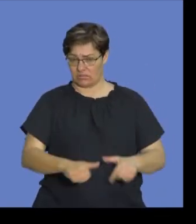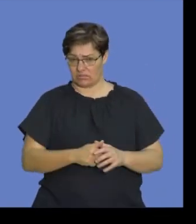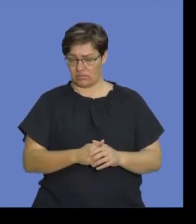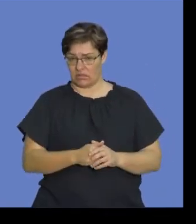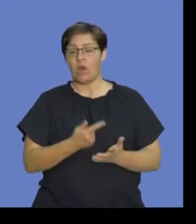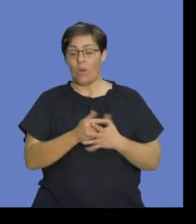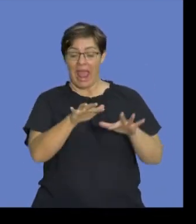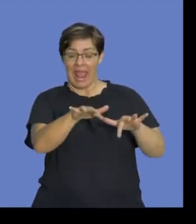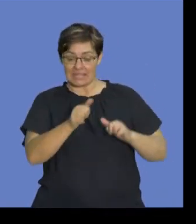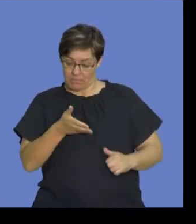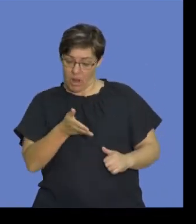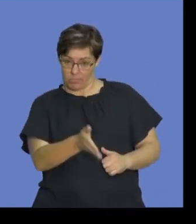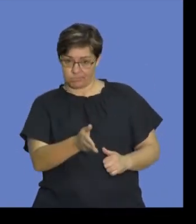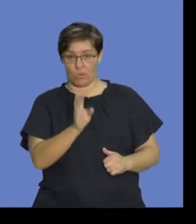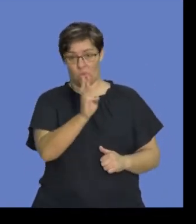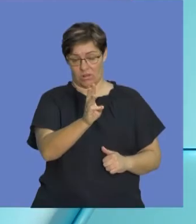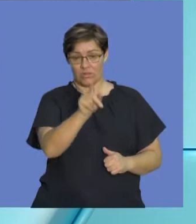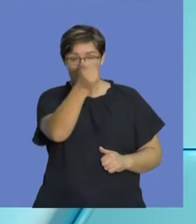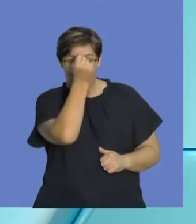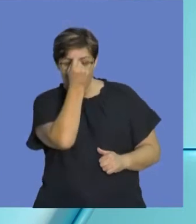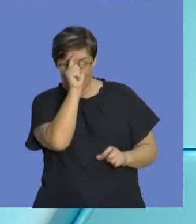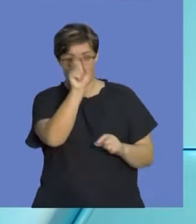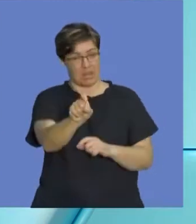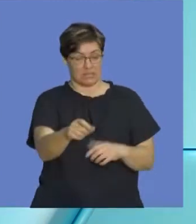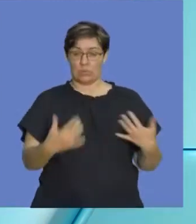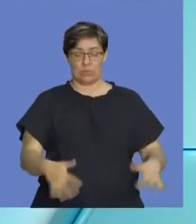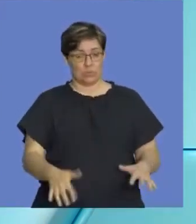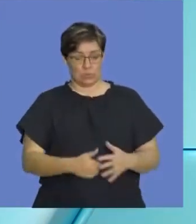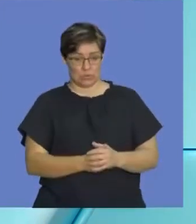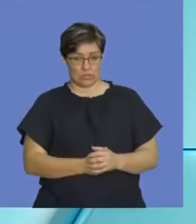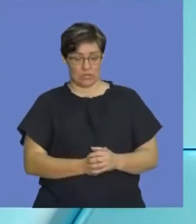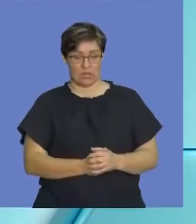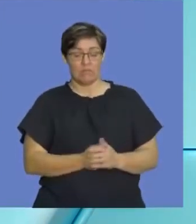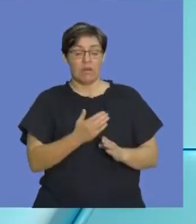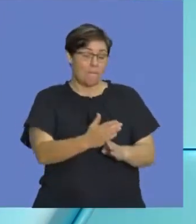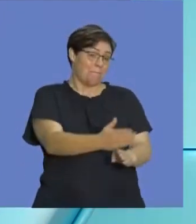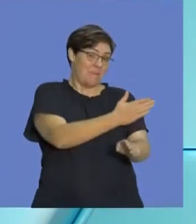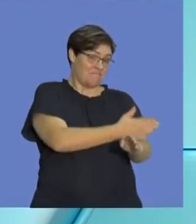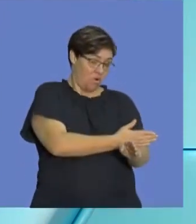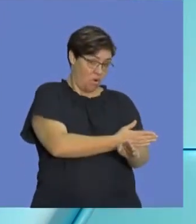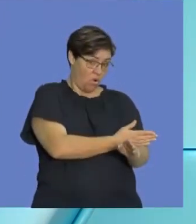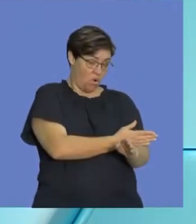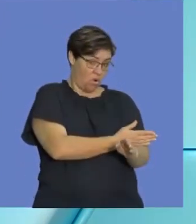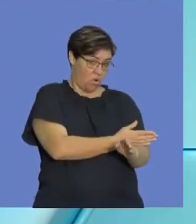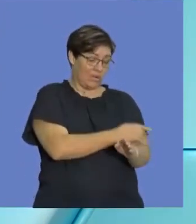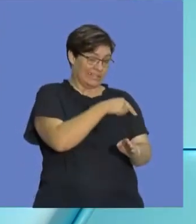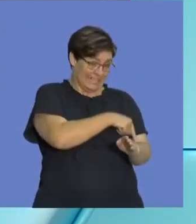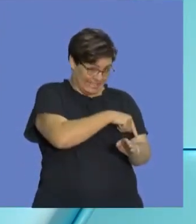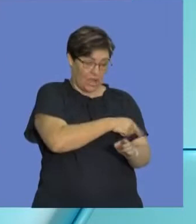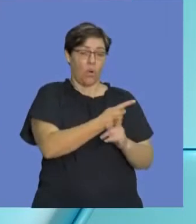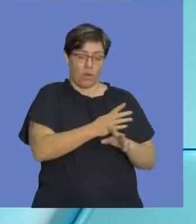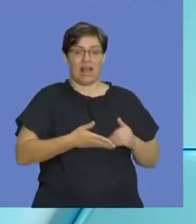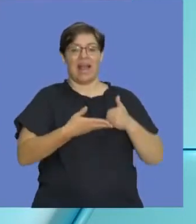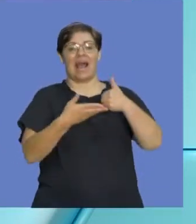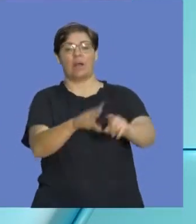examinable, and this is what you need to understand. But remember, whatever we've done prior to this is going to be assisting you